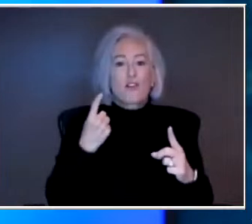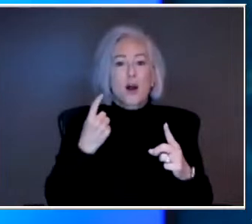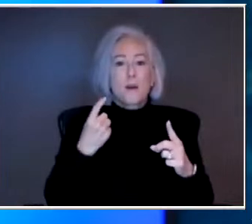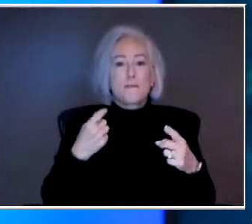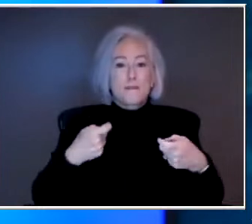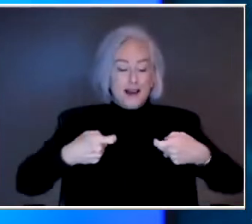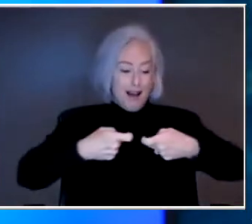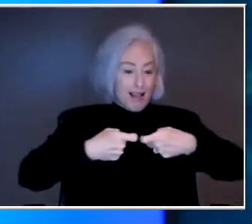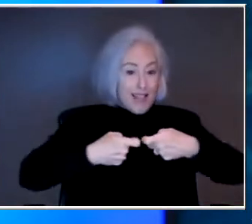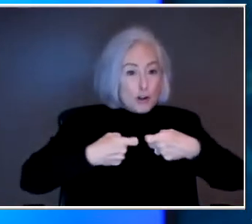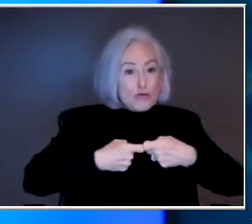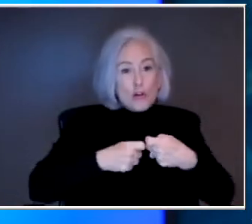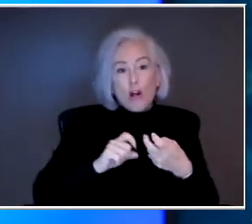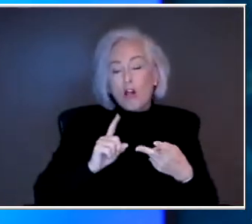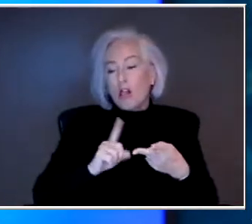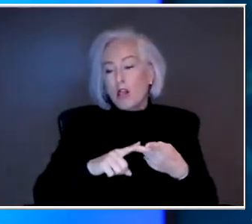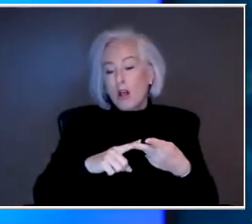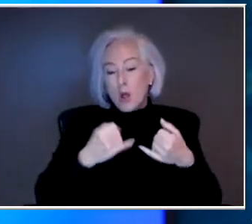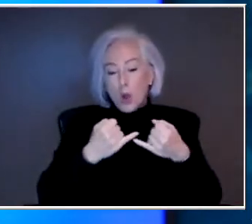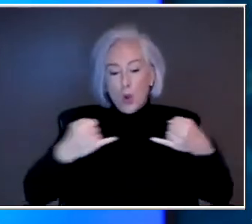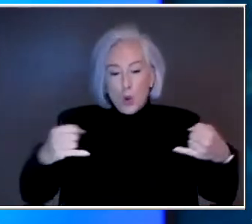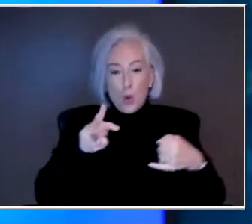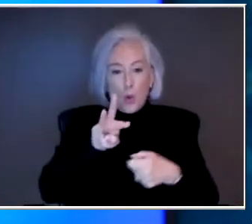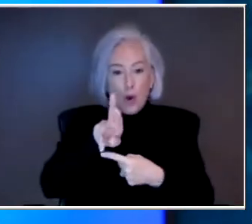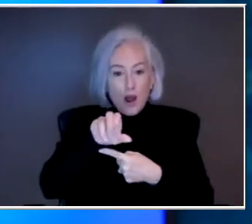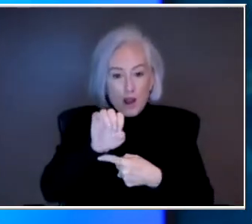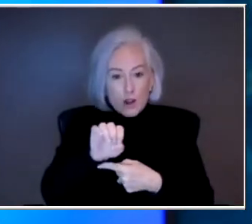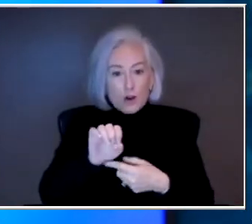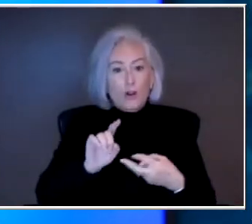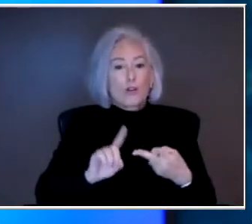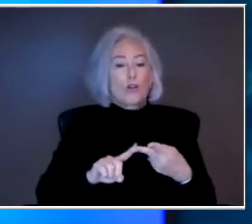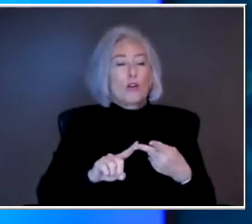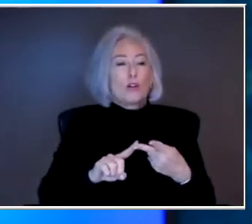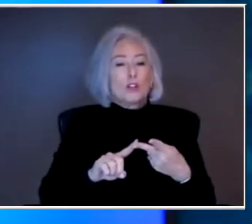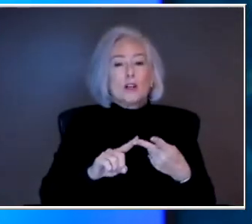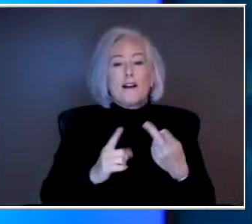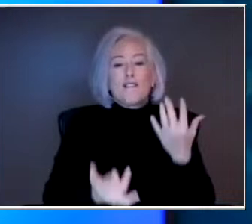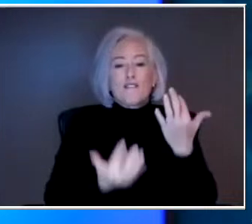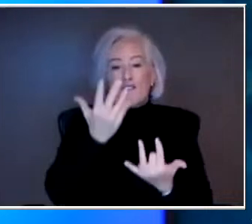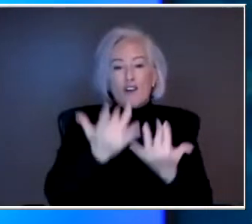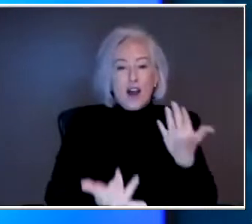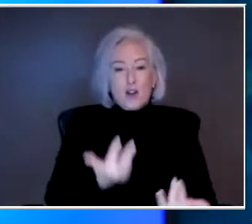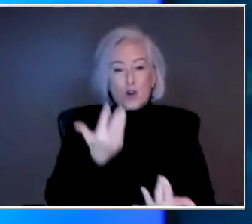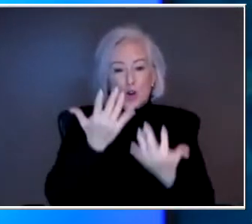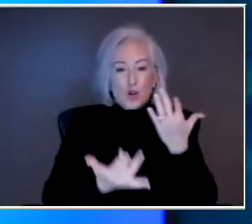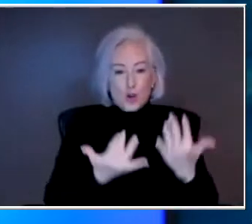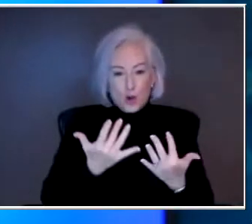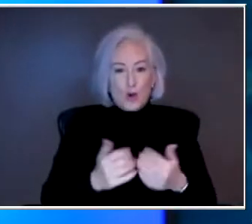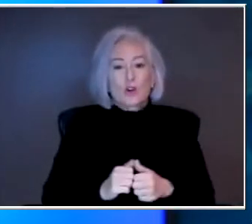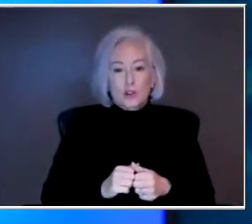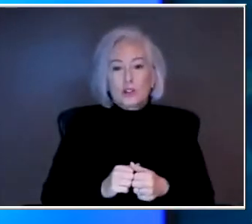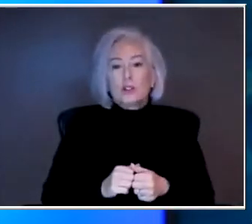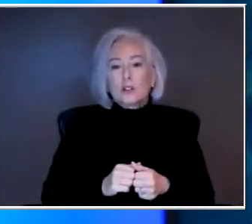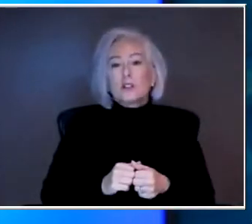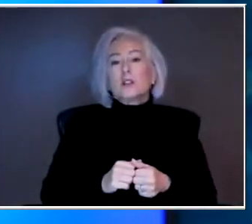like that. But that's our #1 cause for admission. And then scalds. And that is pretty high in our unit simply because we're the